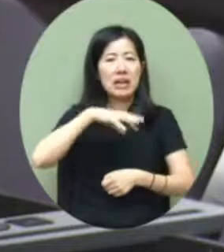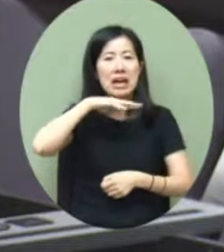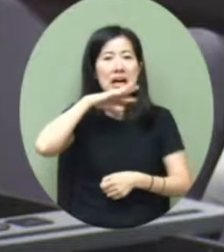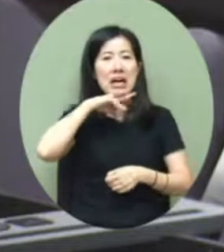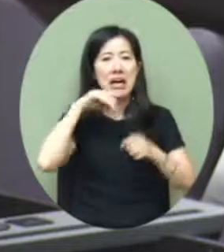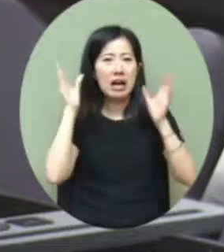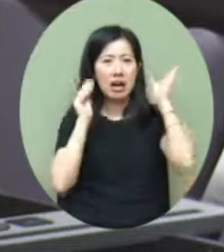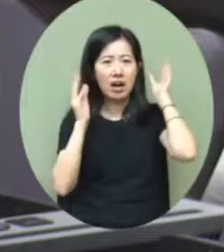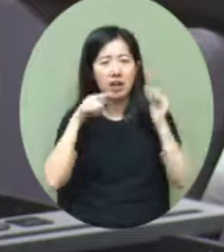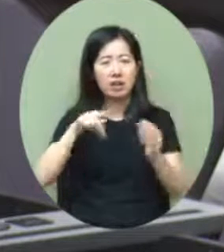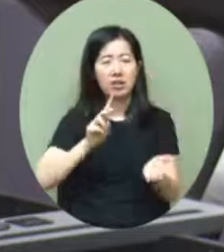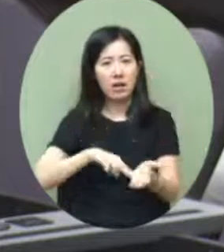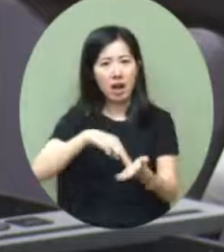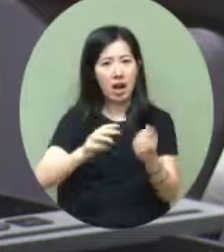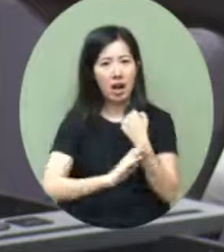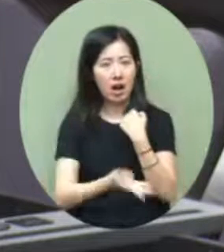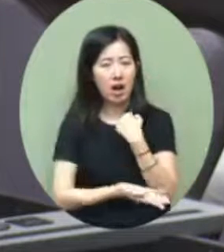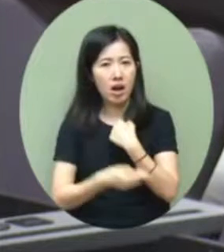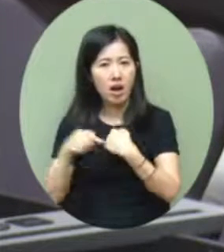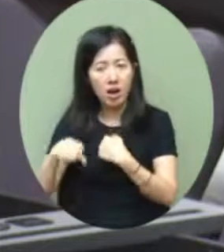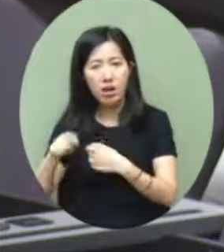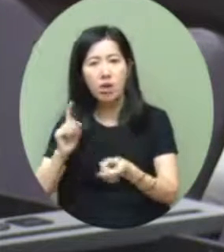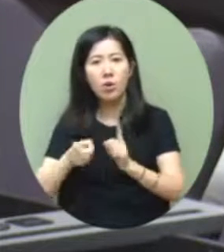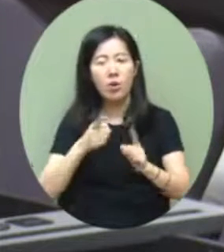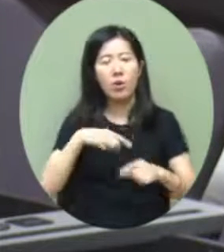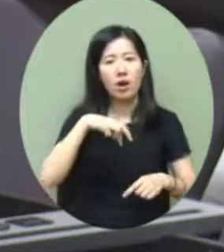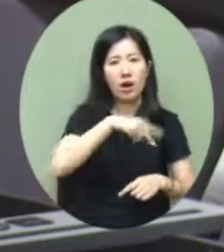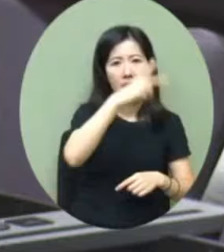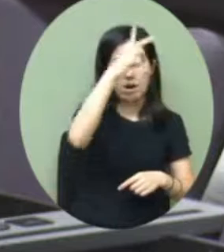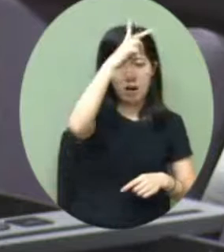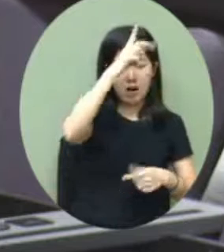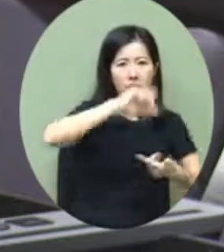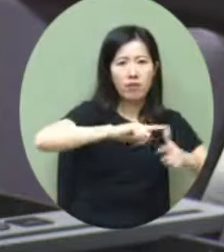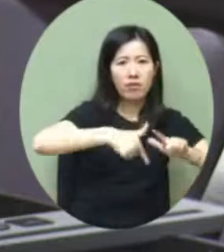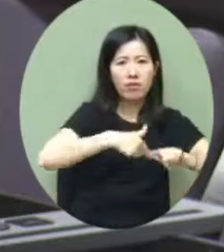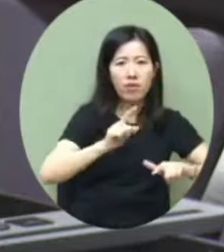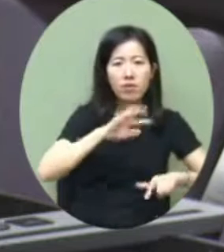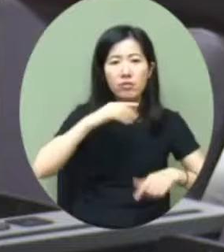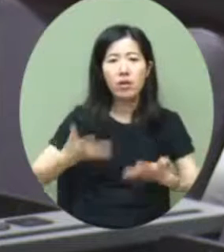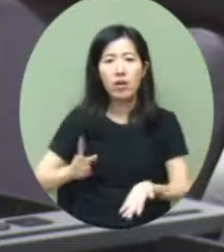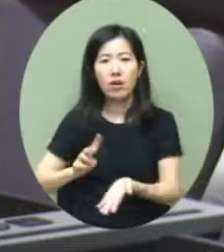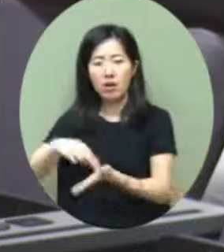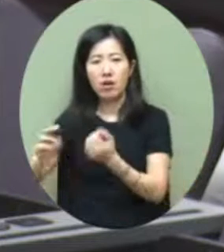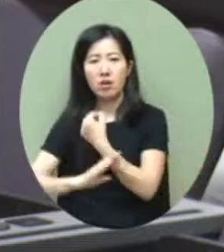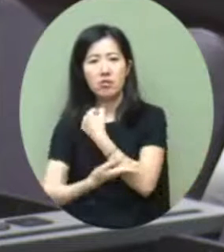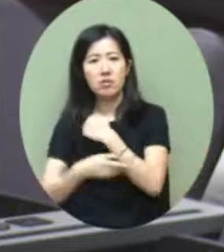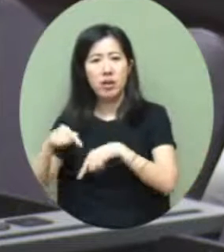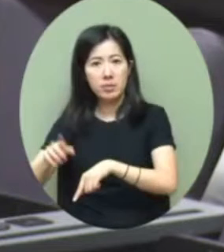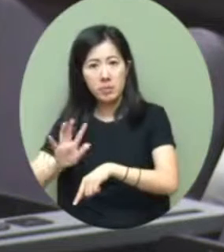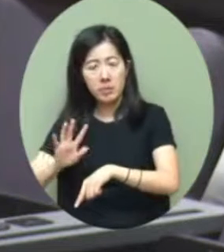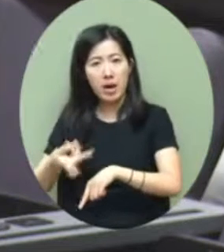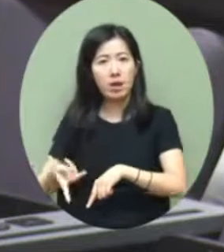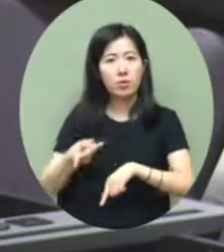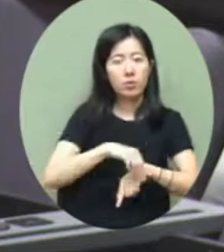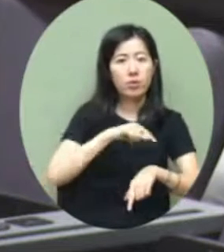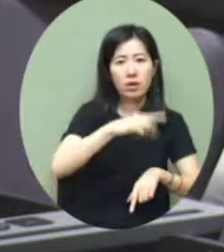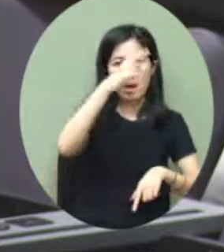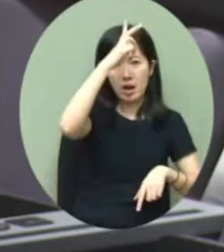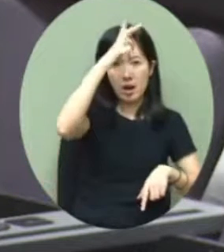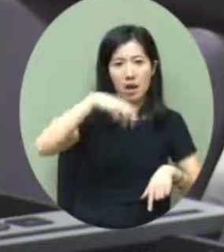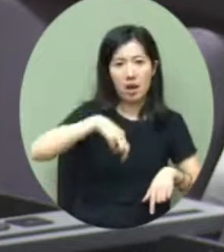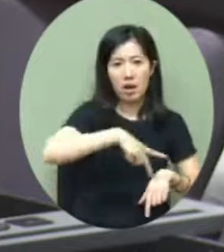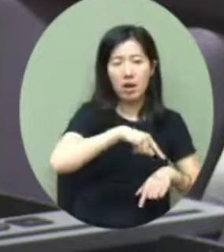no plan for the legislation. So has the government conducted any assessment as to whether to tackle